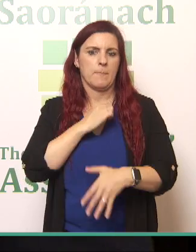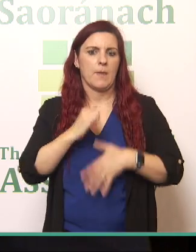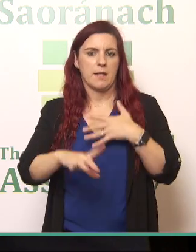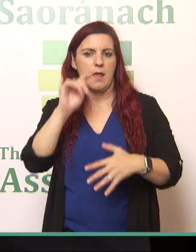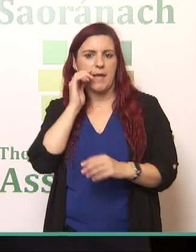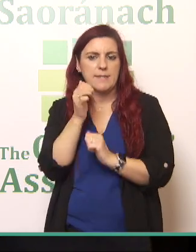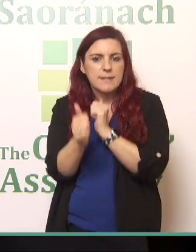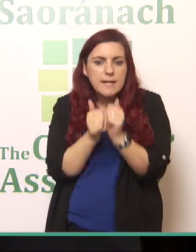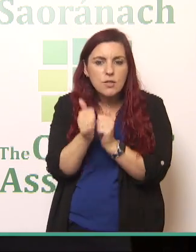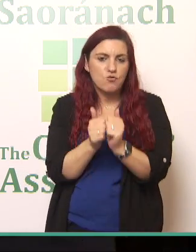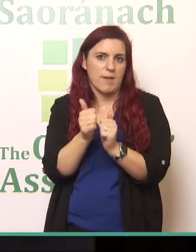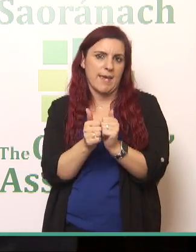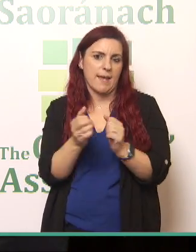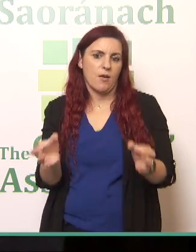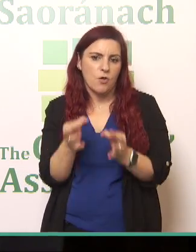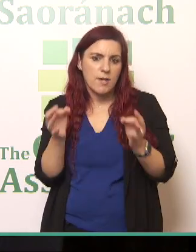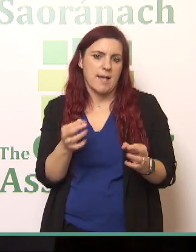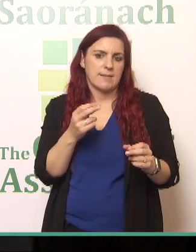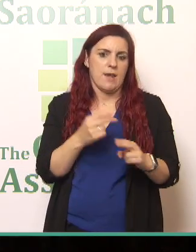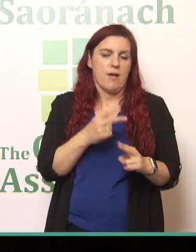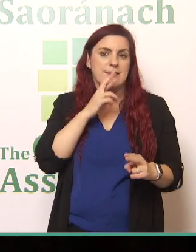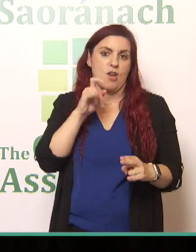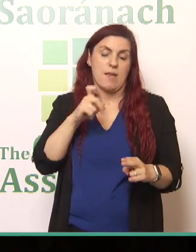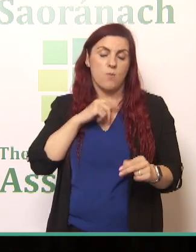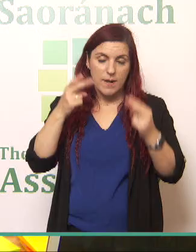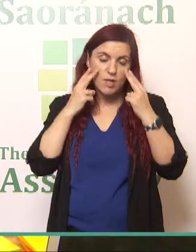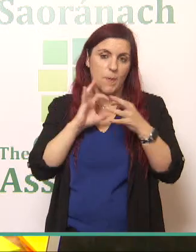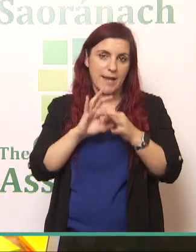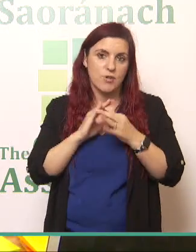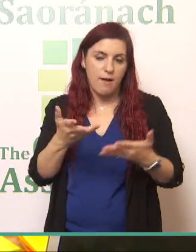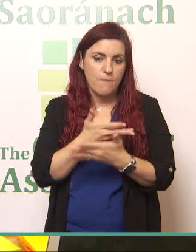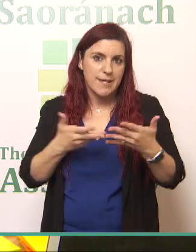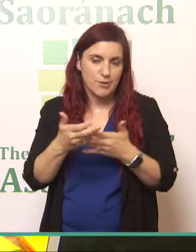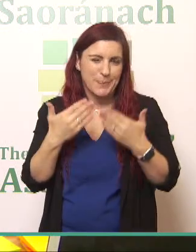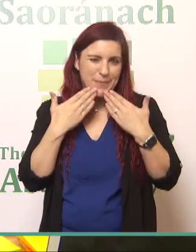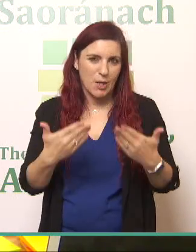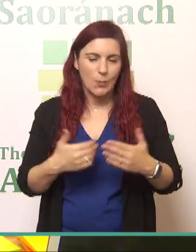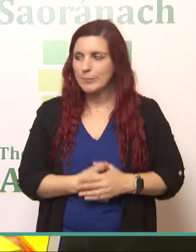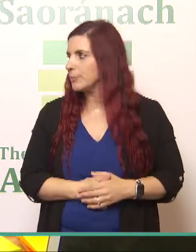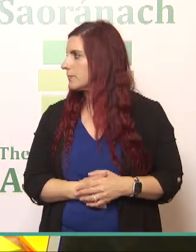industry, agriculture, and particularly dairy, needs to engage. Thank you. Thank you very much, Pat.